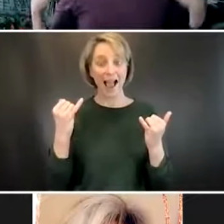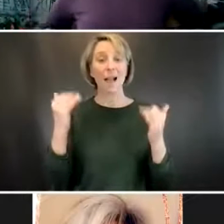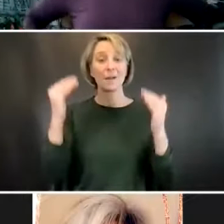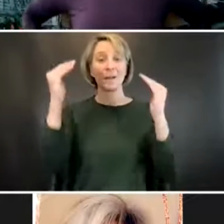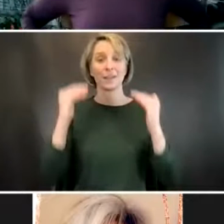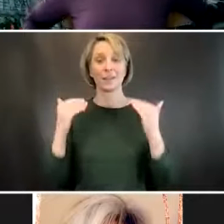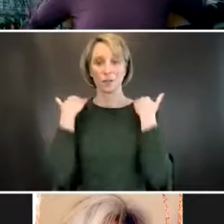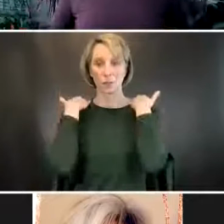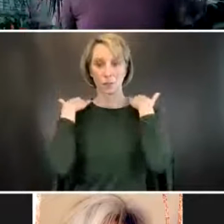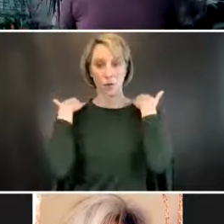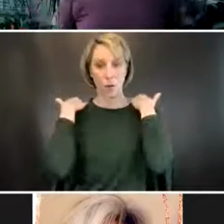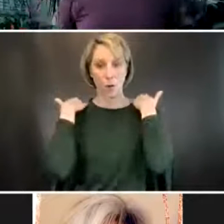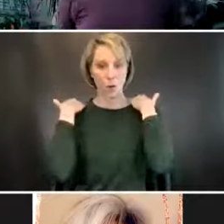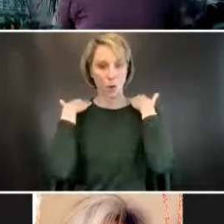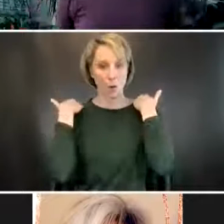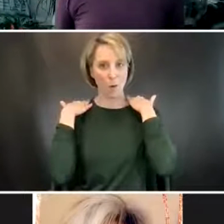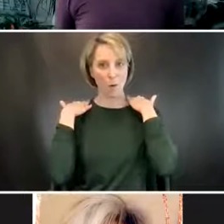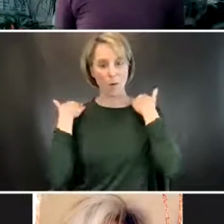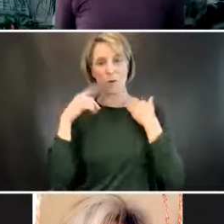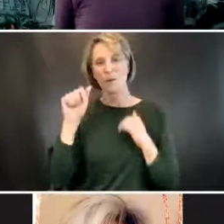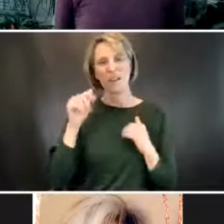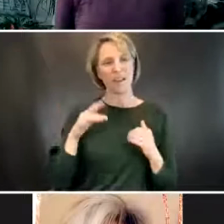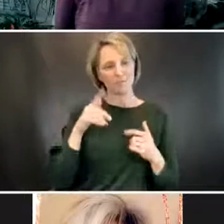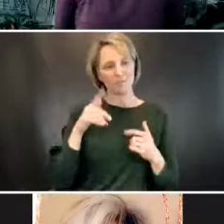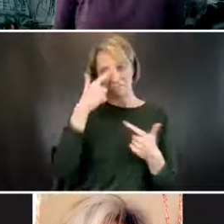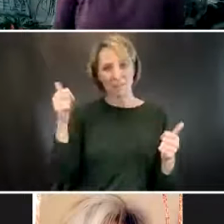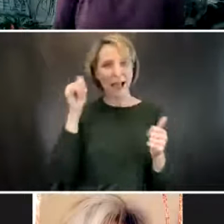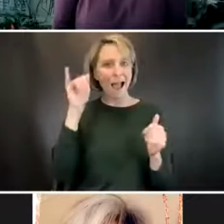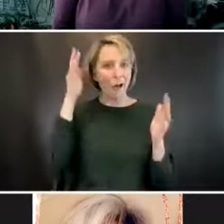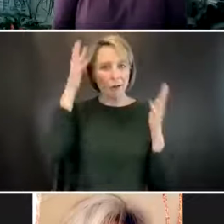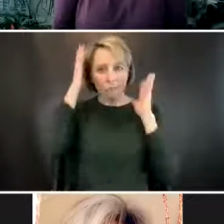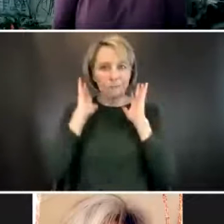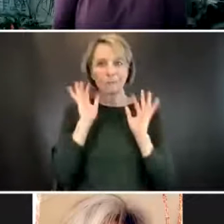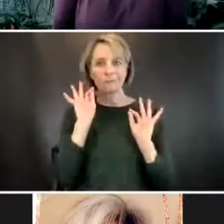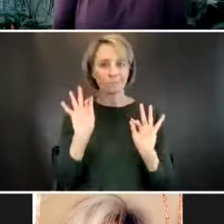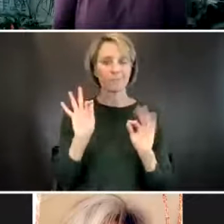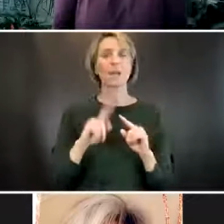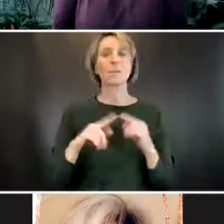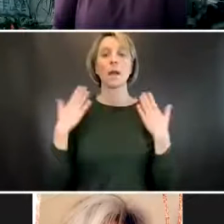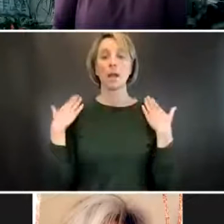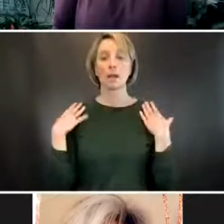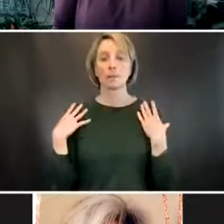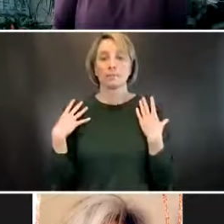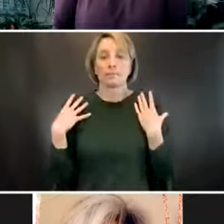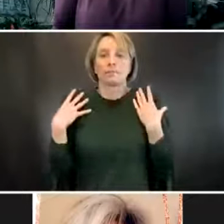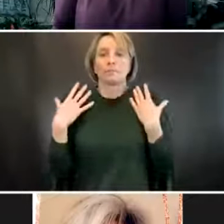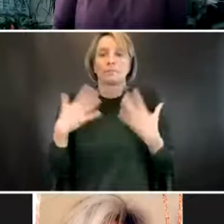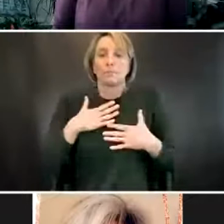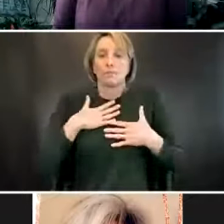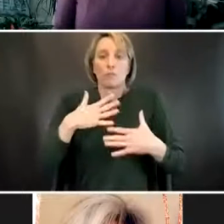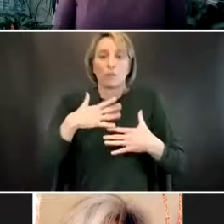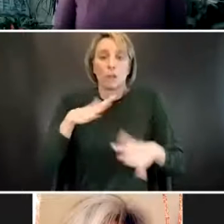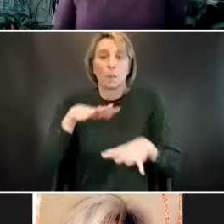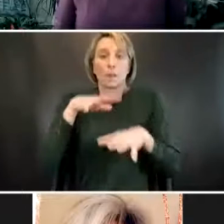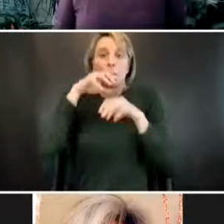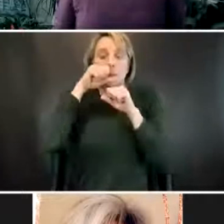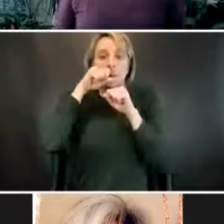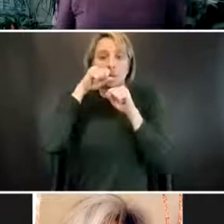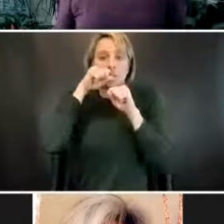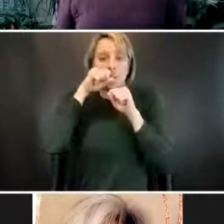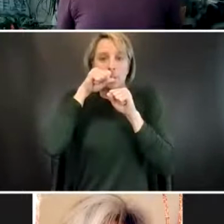to fix your hair, fix your clothes anytime. We're going to just lift the shoulders up, big inhale, and then